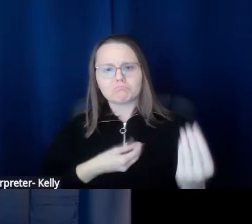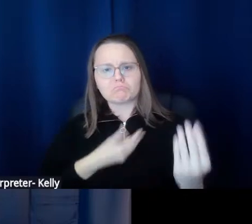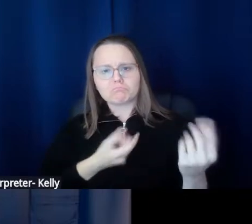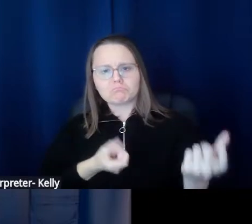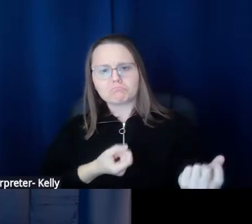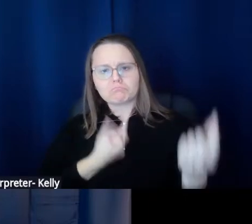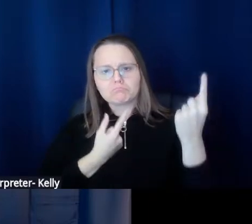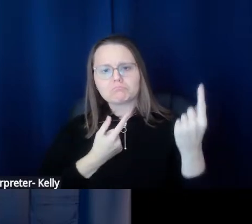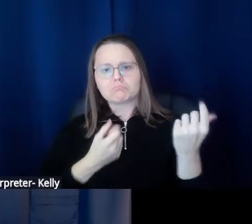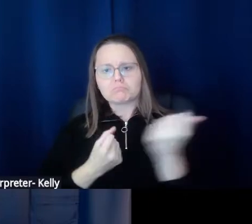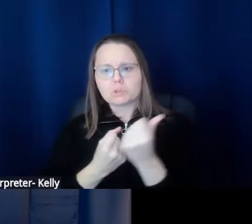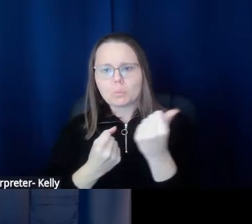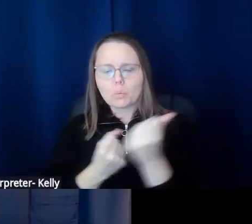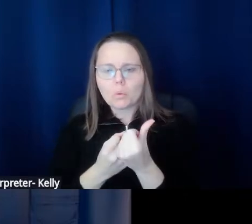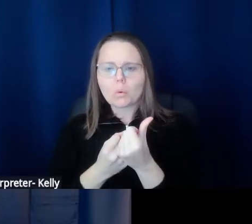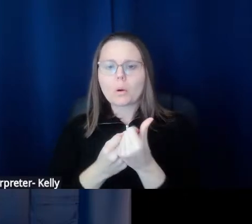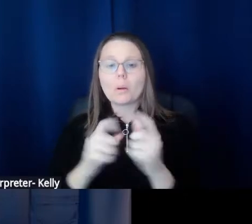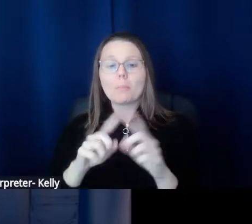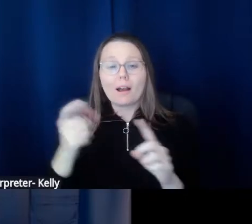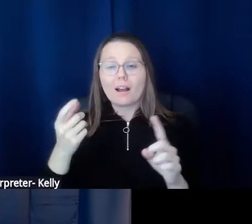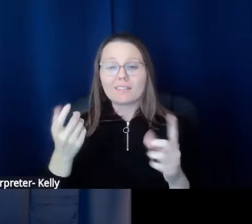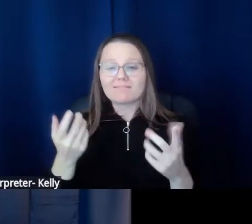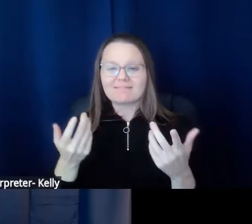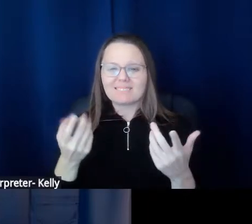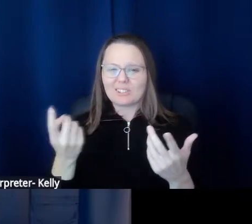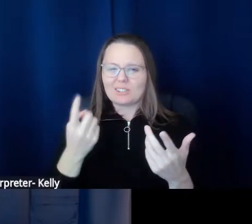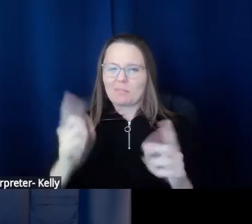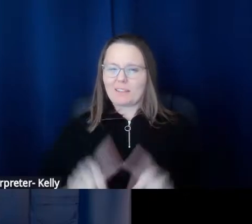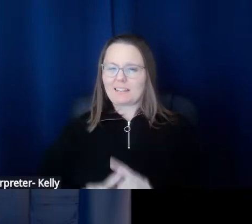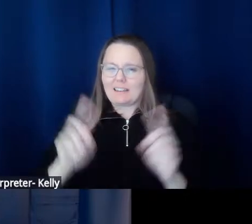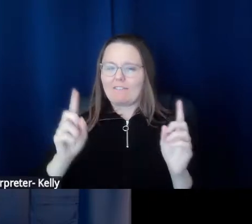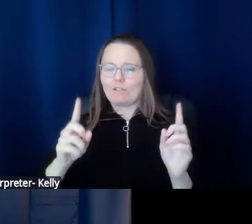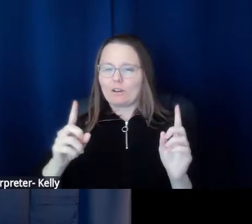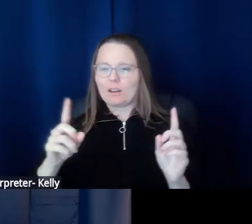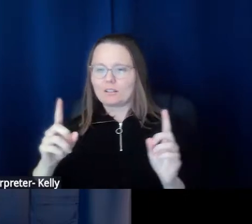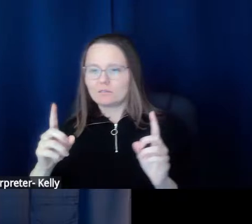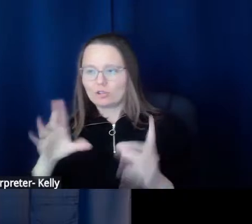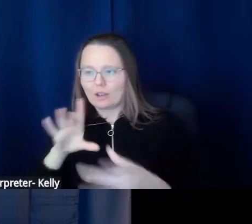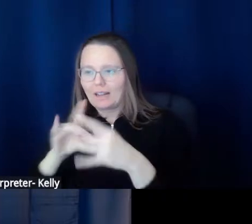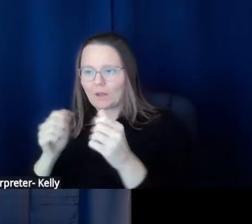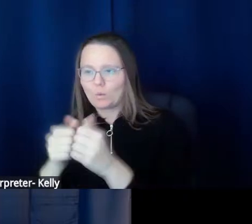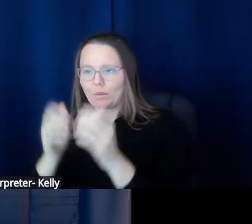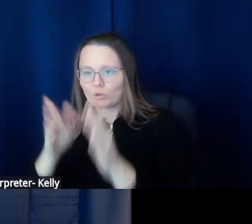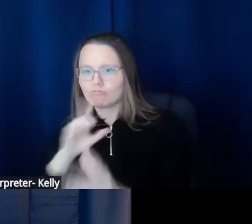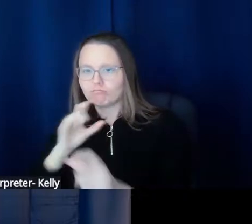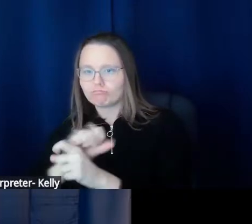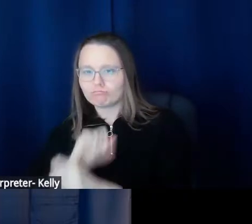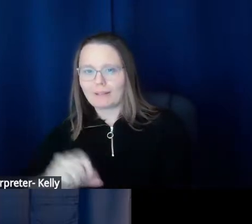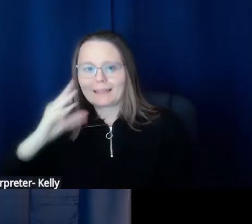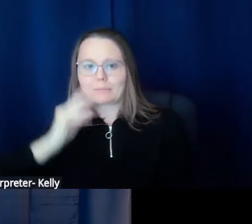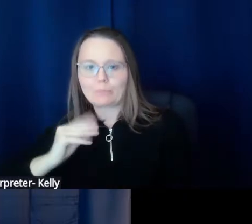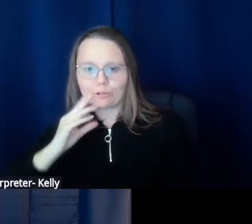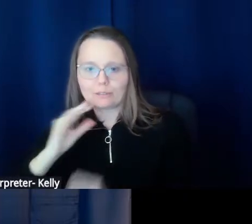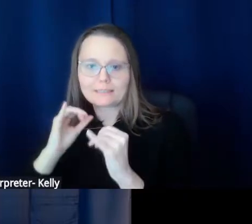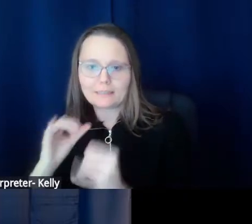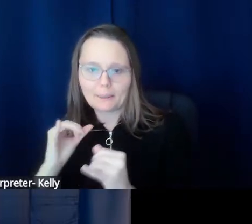supportive. But there's just something completely different about being able to connect with someone that actually knows what it's like to go through